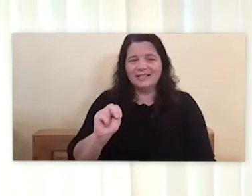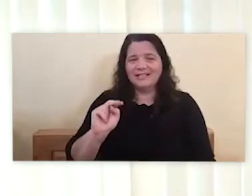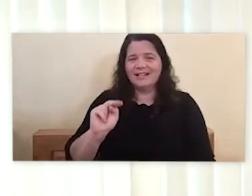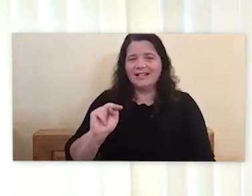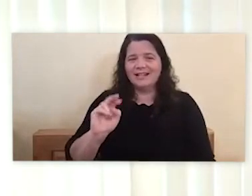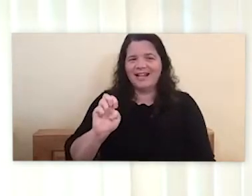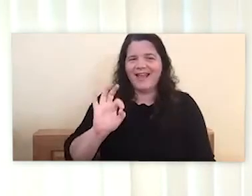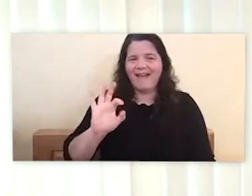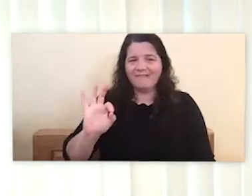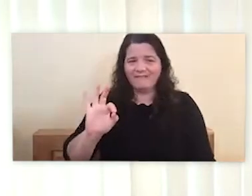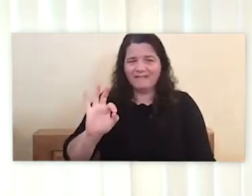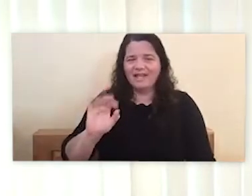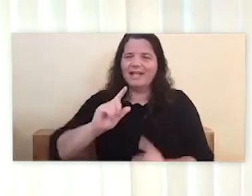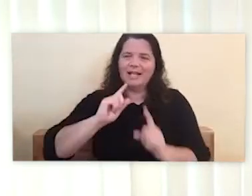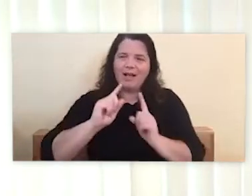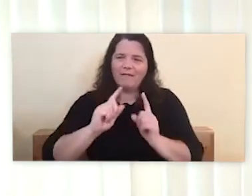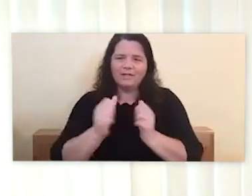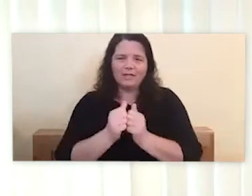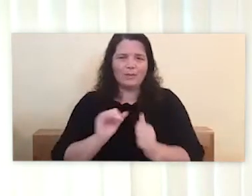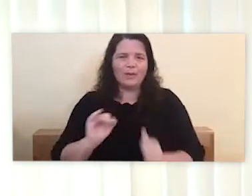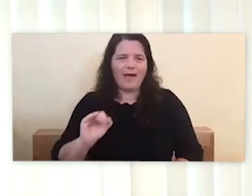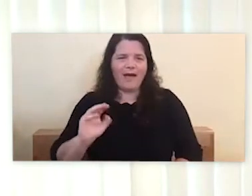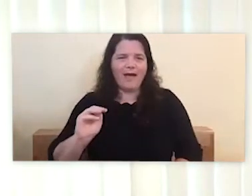IMCW teacher, Jennifer Stanley,